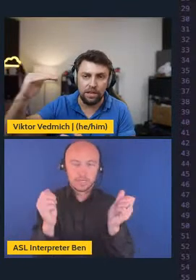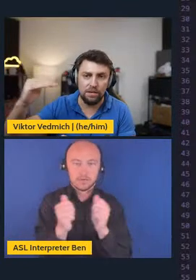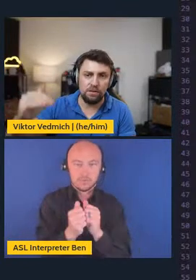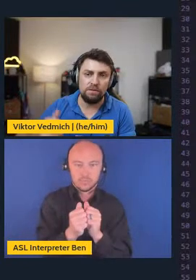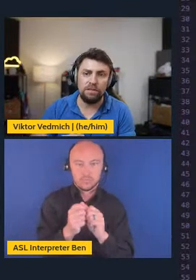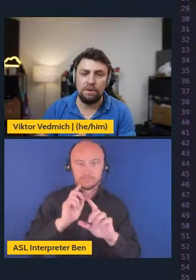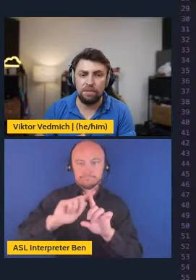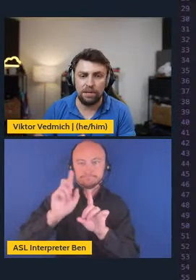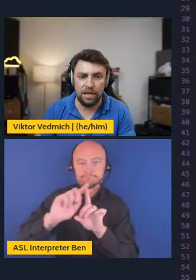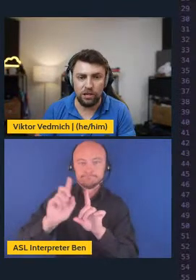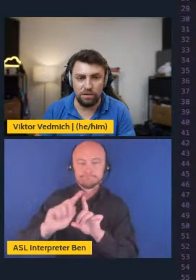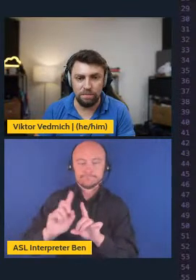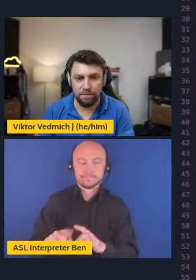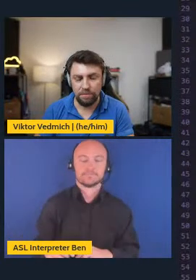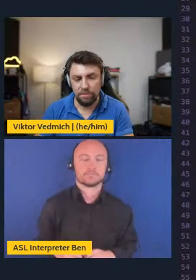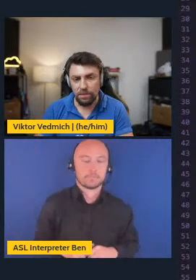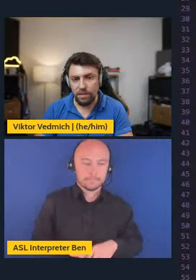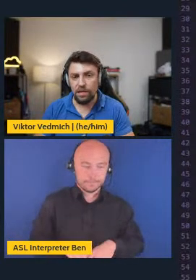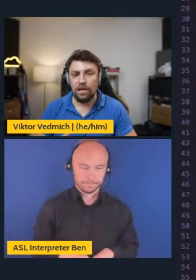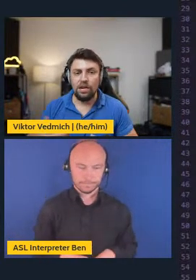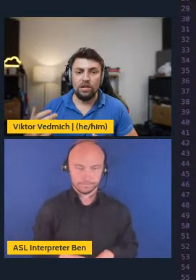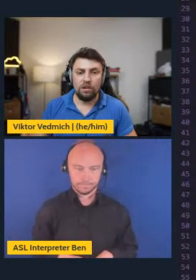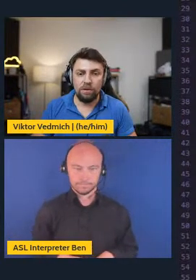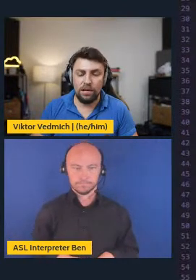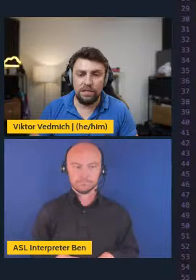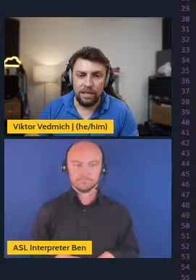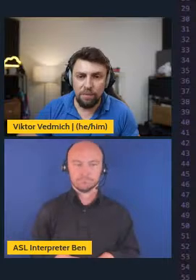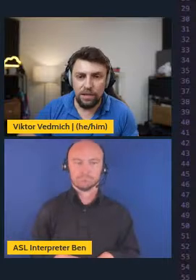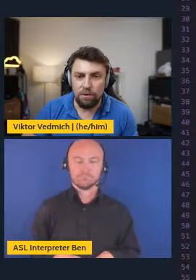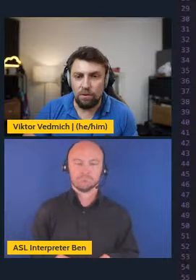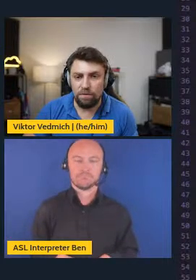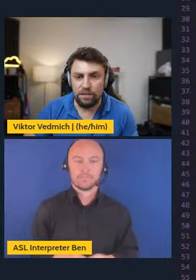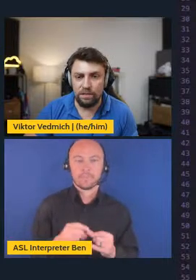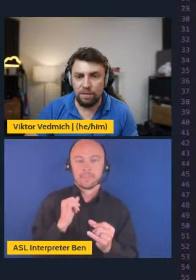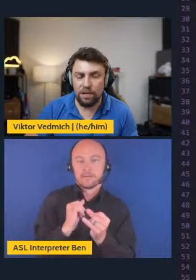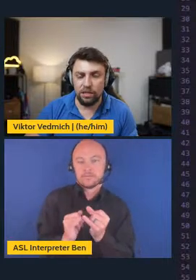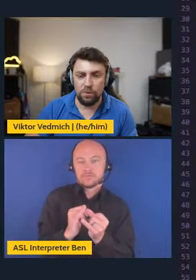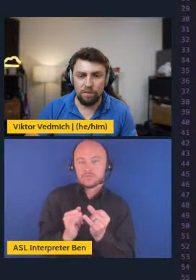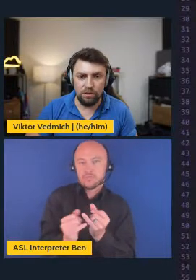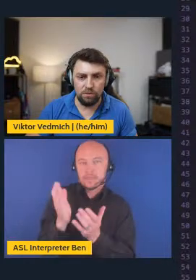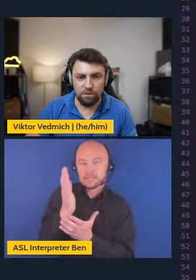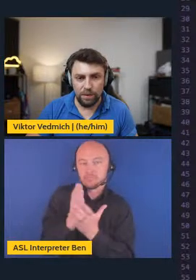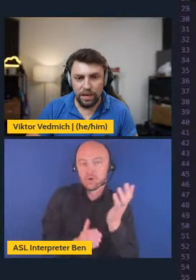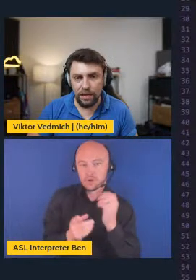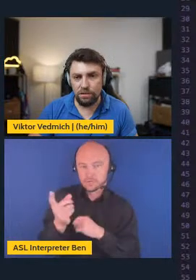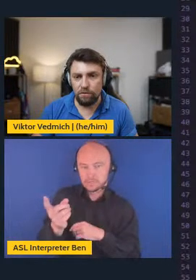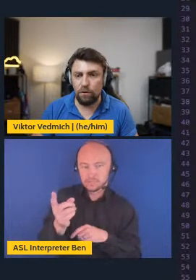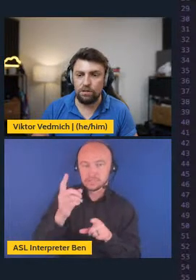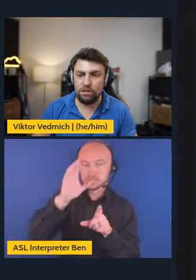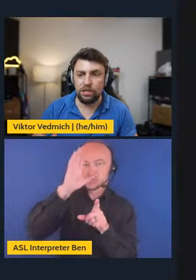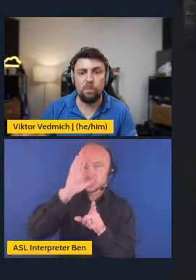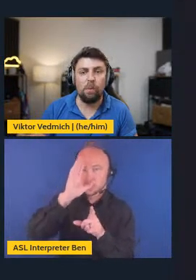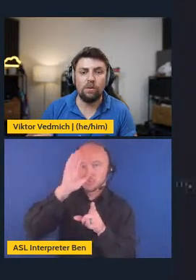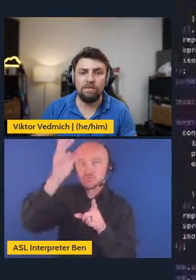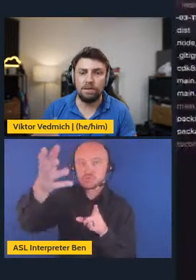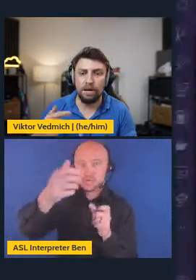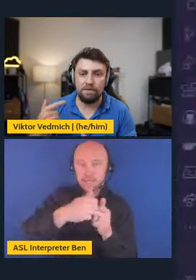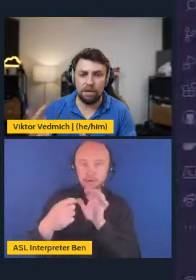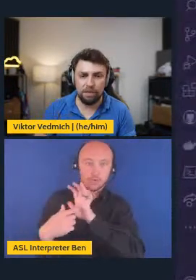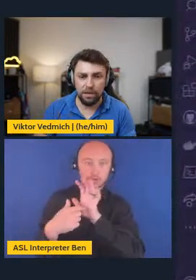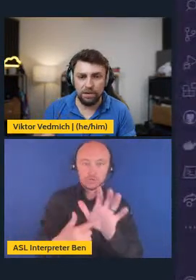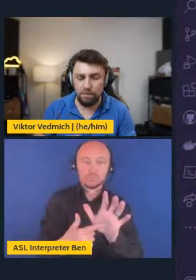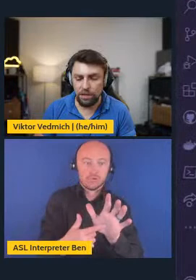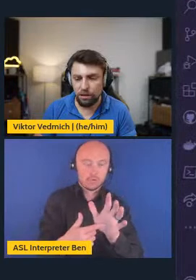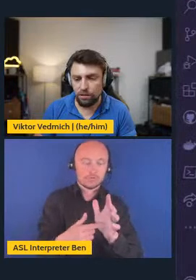different layers in my application. So, and the last part of this demo, it will be to create, of course, expose my